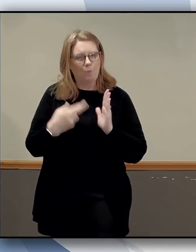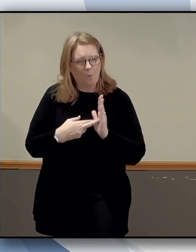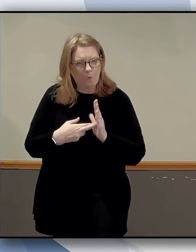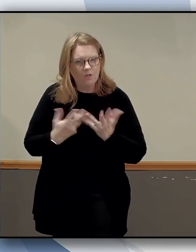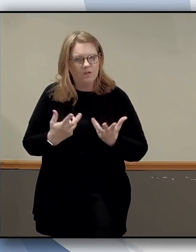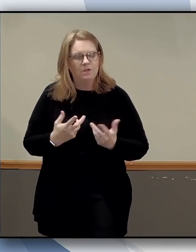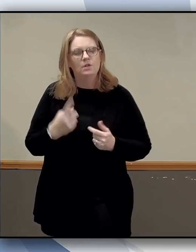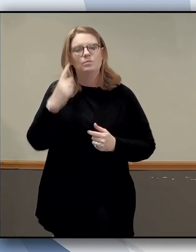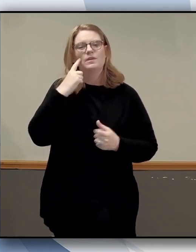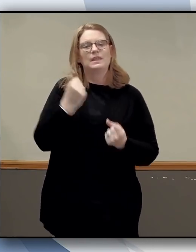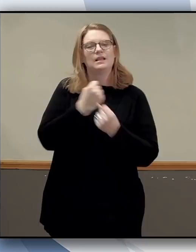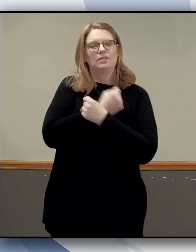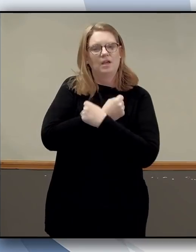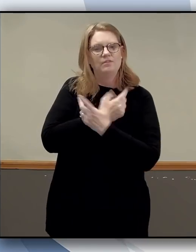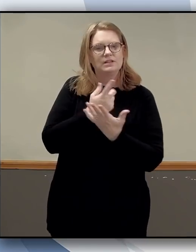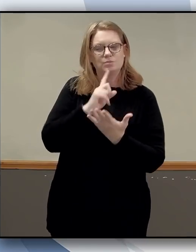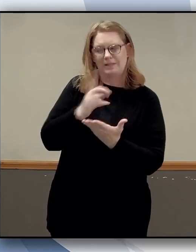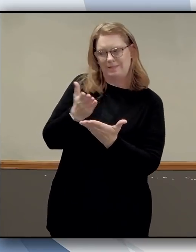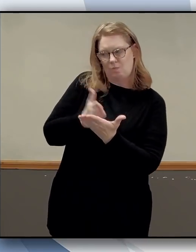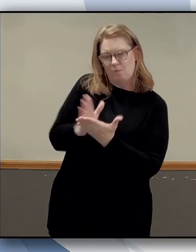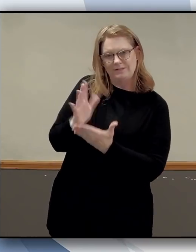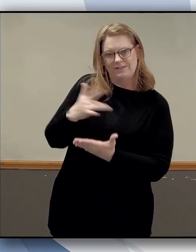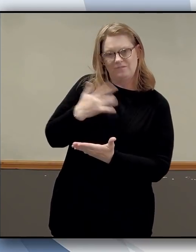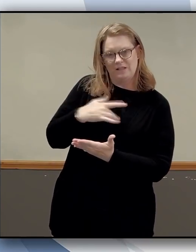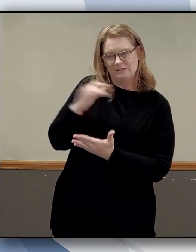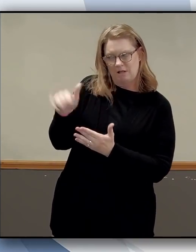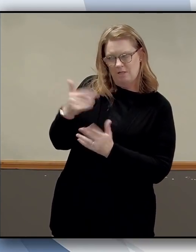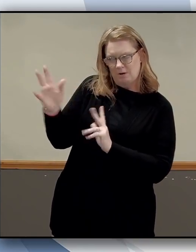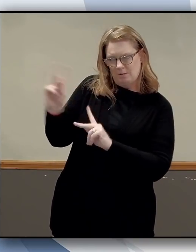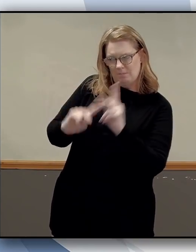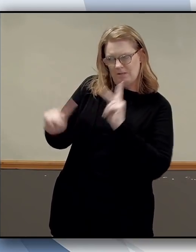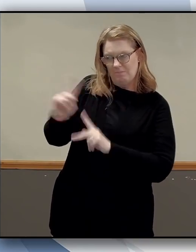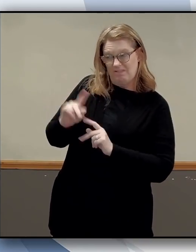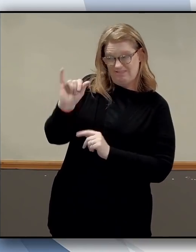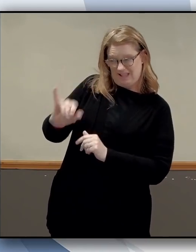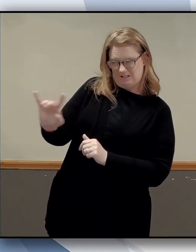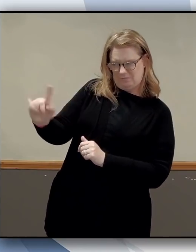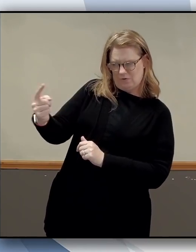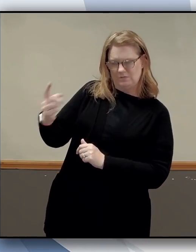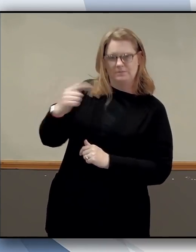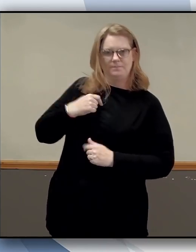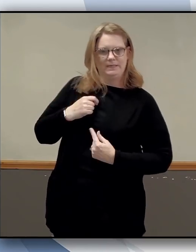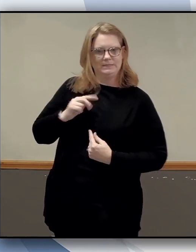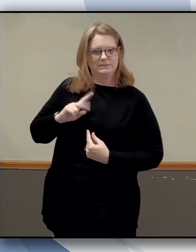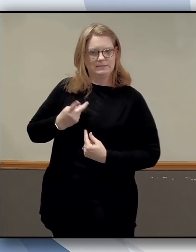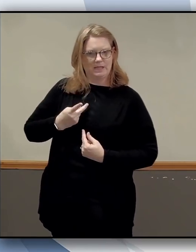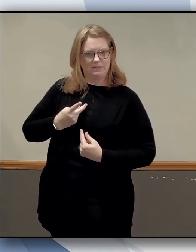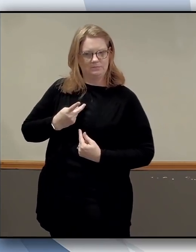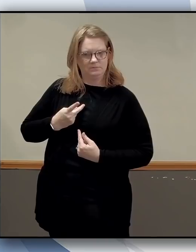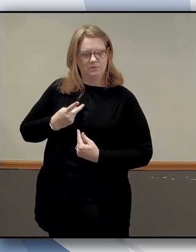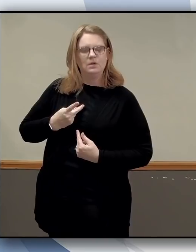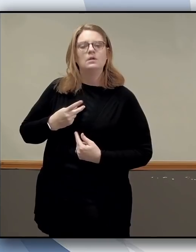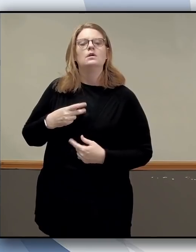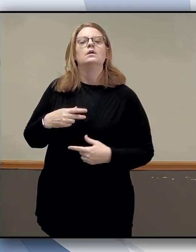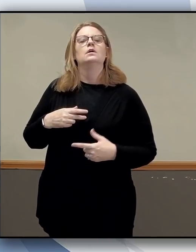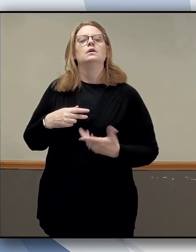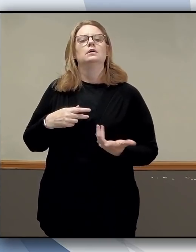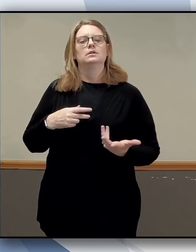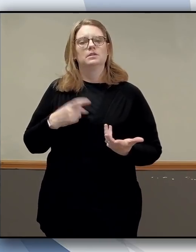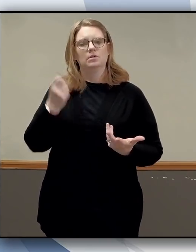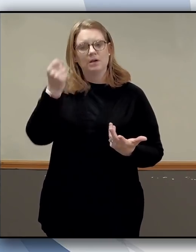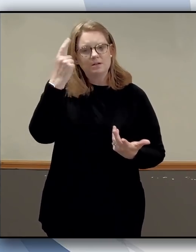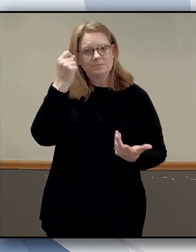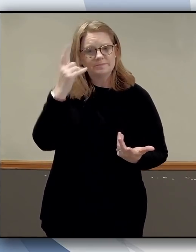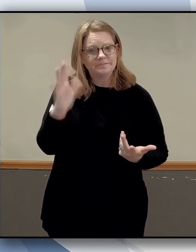the rights and feelings of others being placed before yourself. So each of us, if